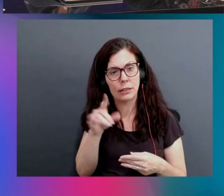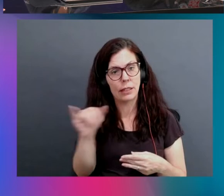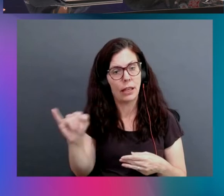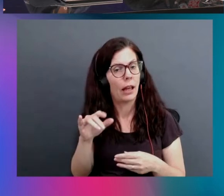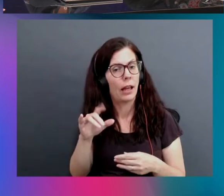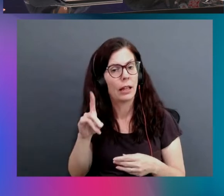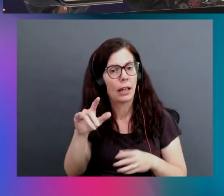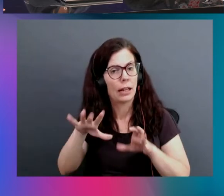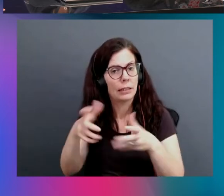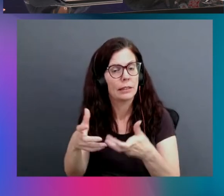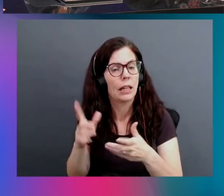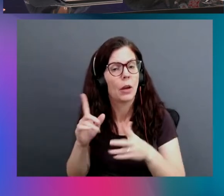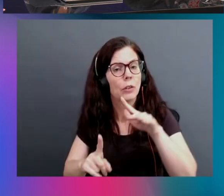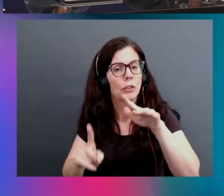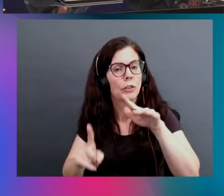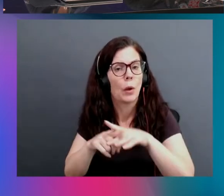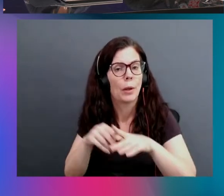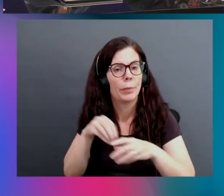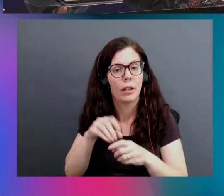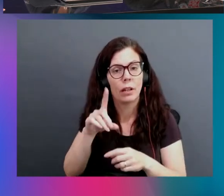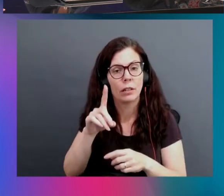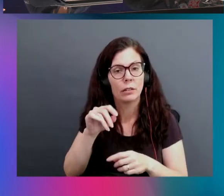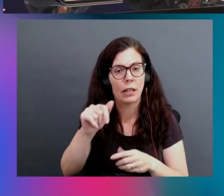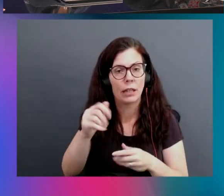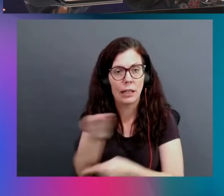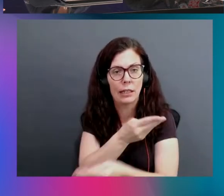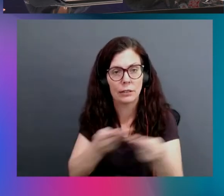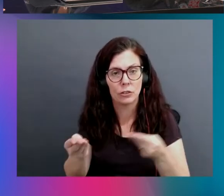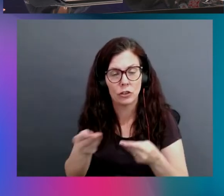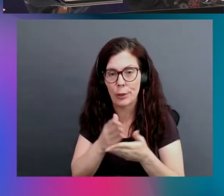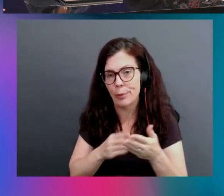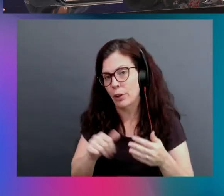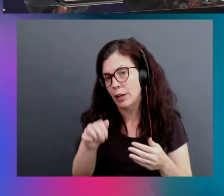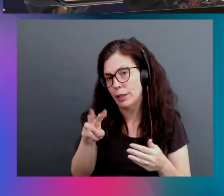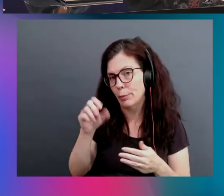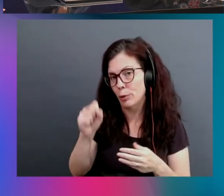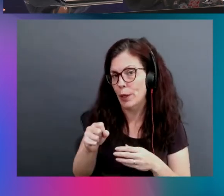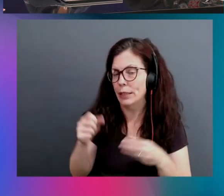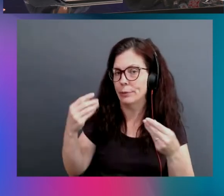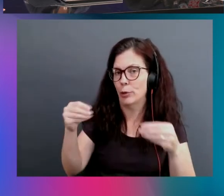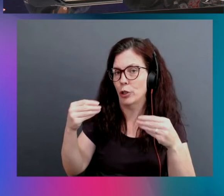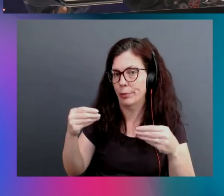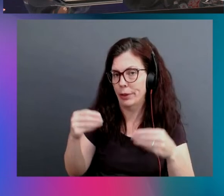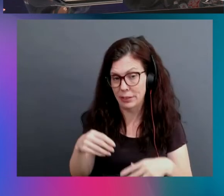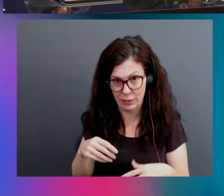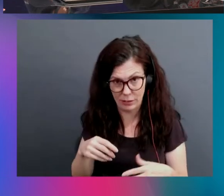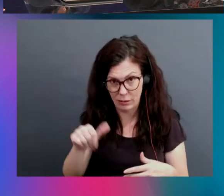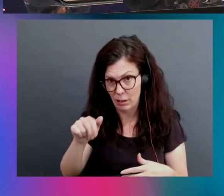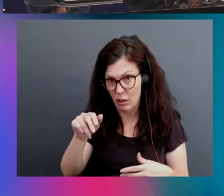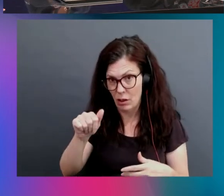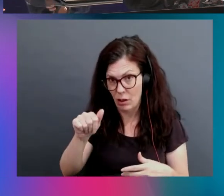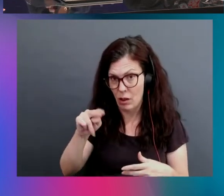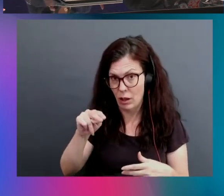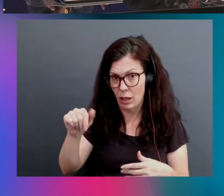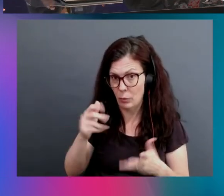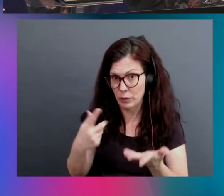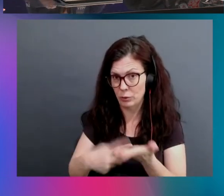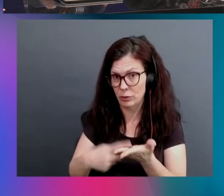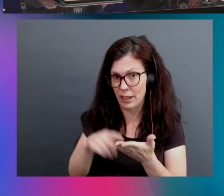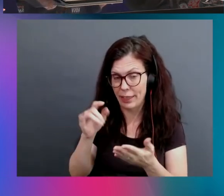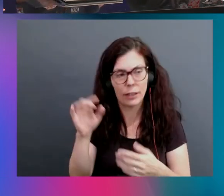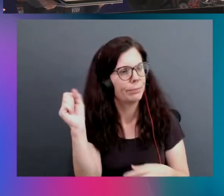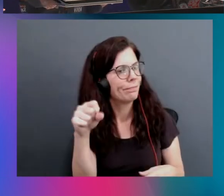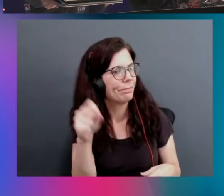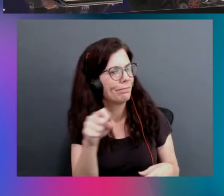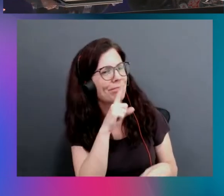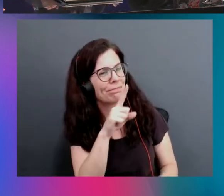up in the Data Exchange part of AWS Marketplace. Anna, do you want to talk about that a little bit? Yep, sure. I guess